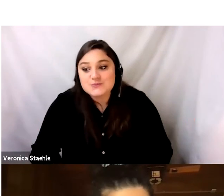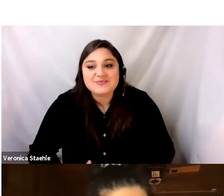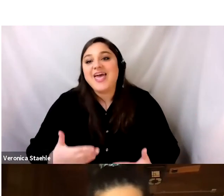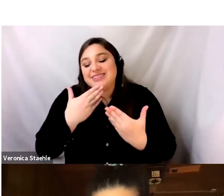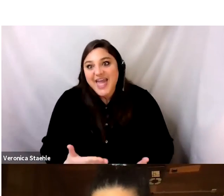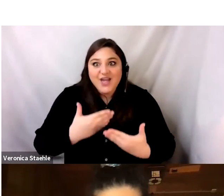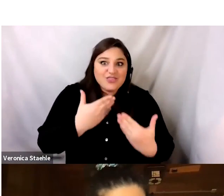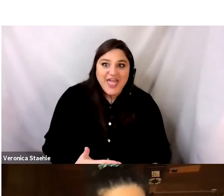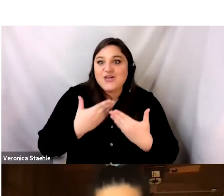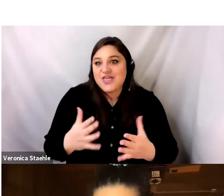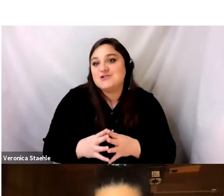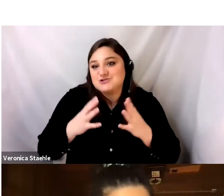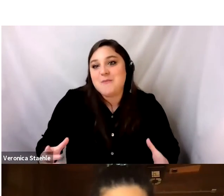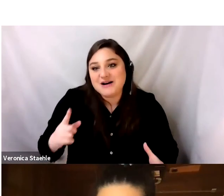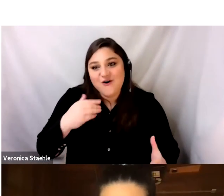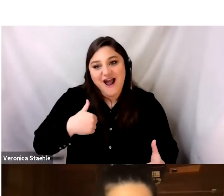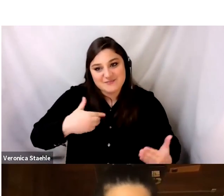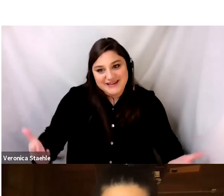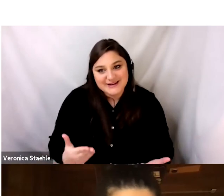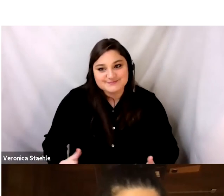thank you so much for having me.